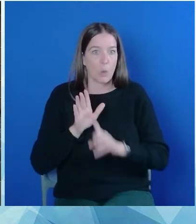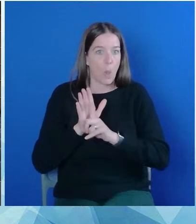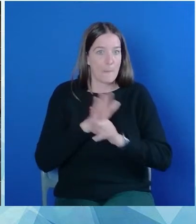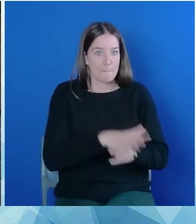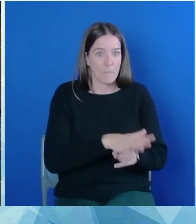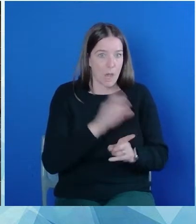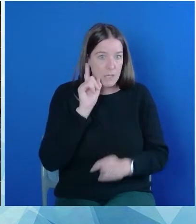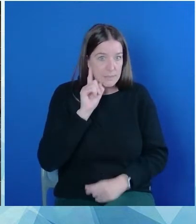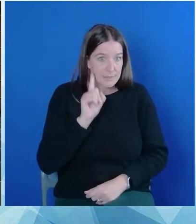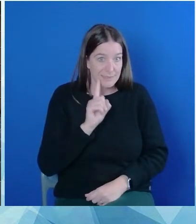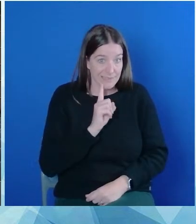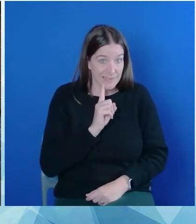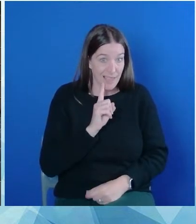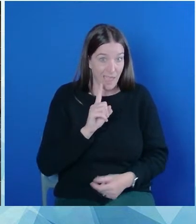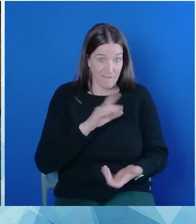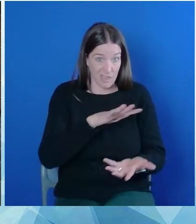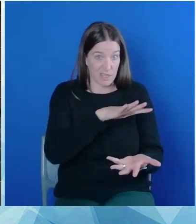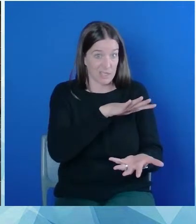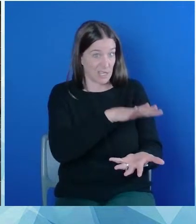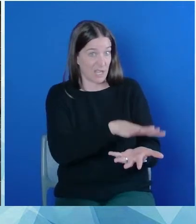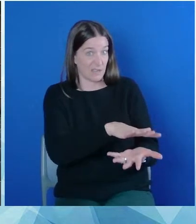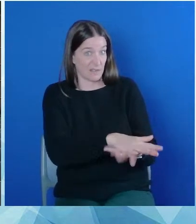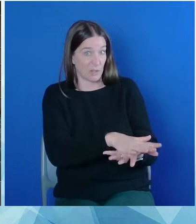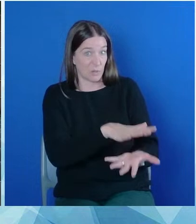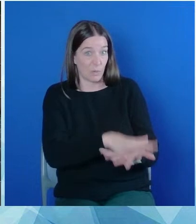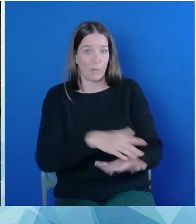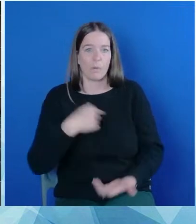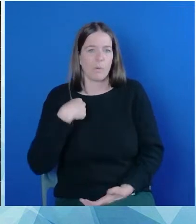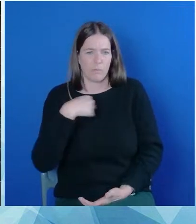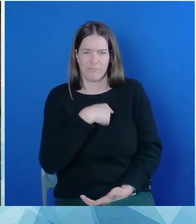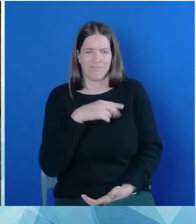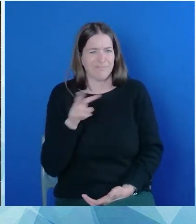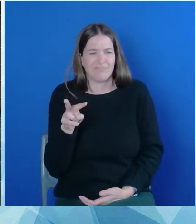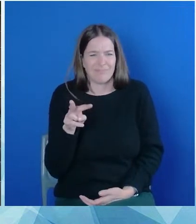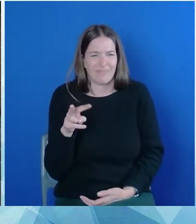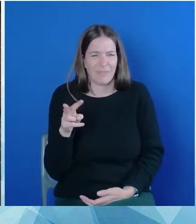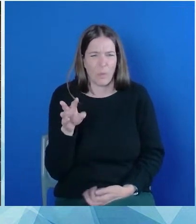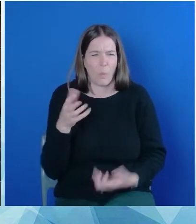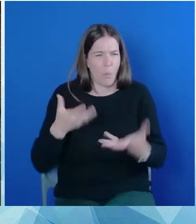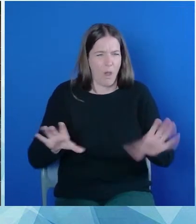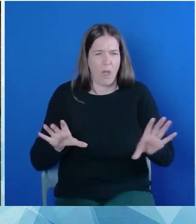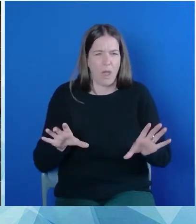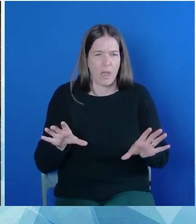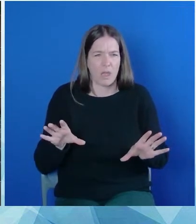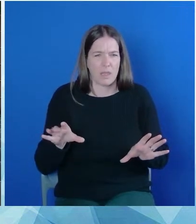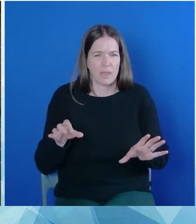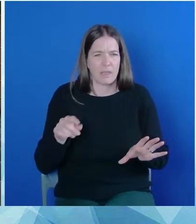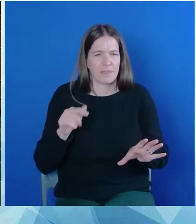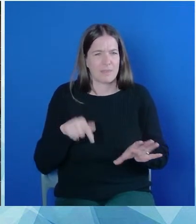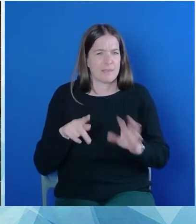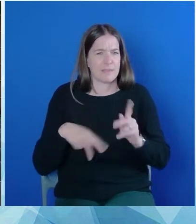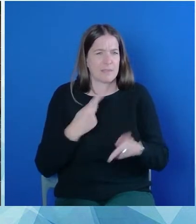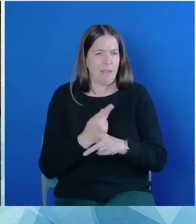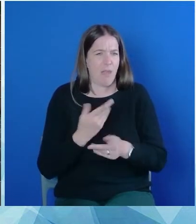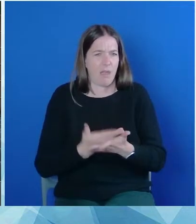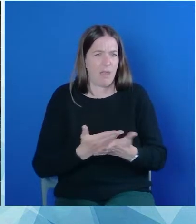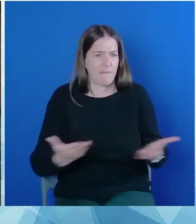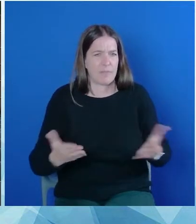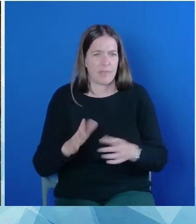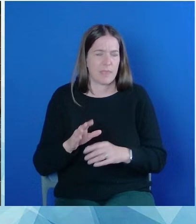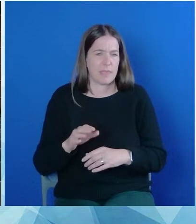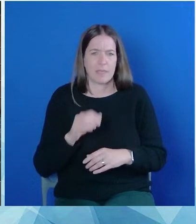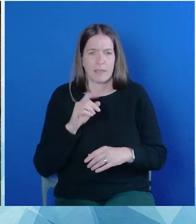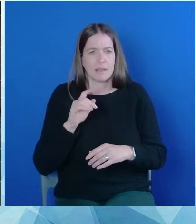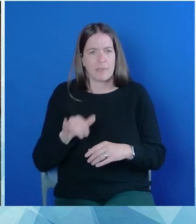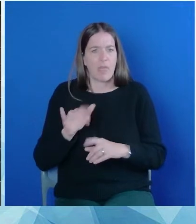When a hearing person oppresses a deaf person in a deaf school, we do not want to allow that